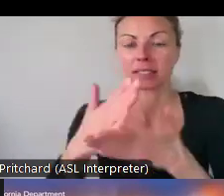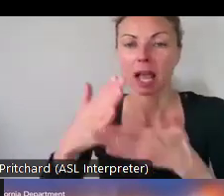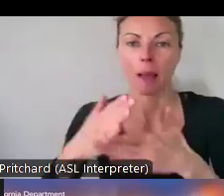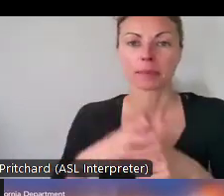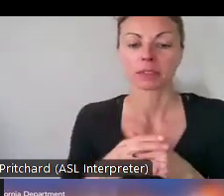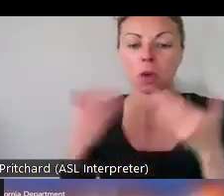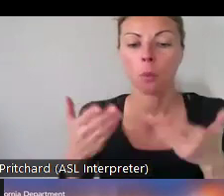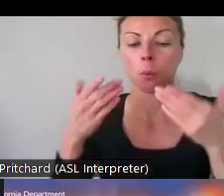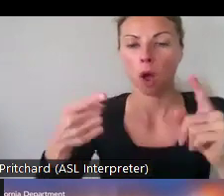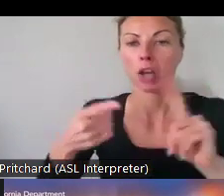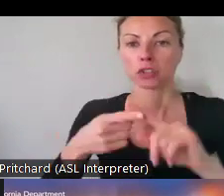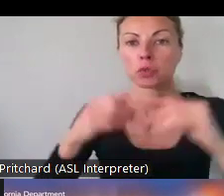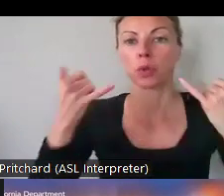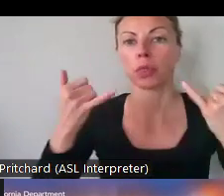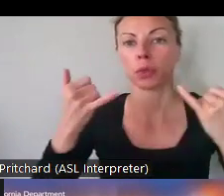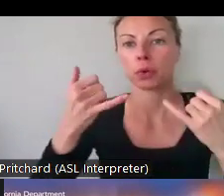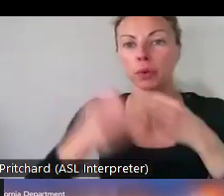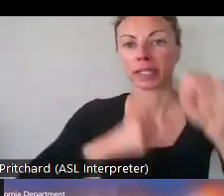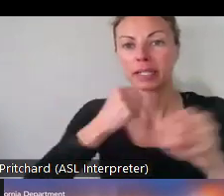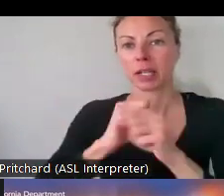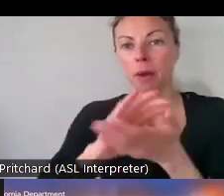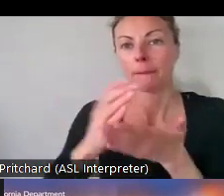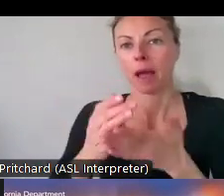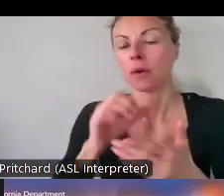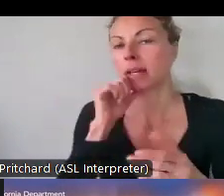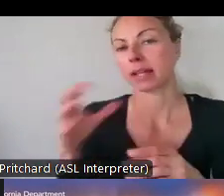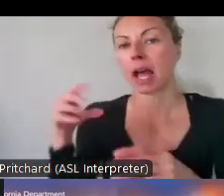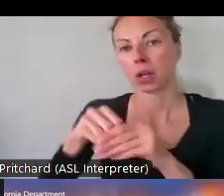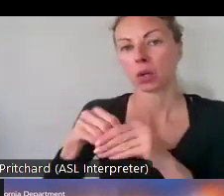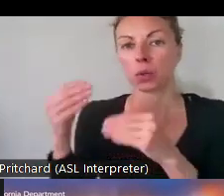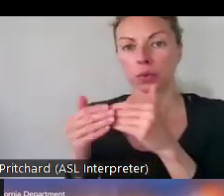2000 amount, and they are not included in the subsequent steps thereafter.